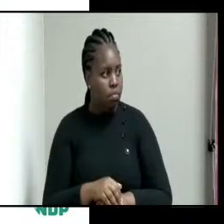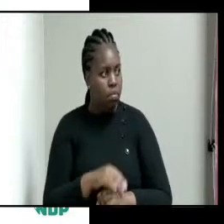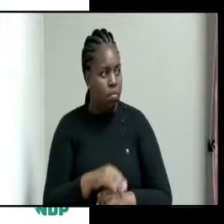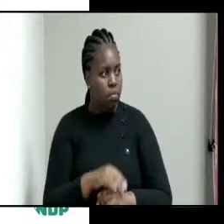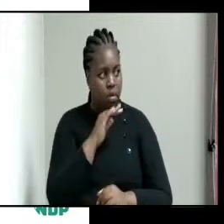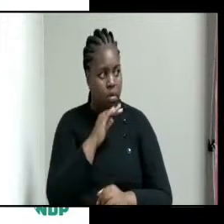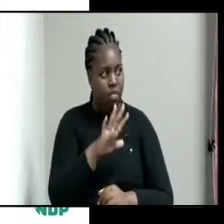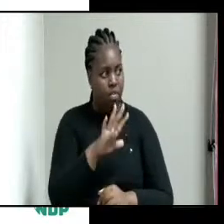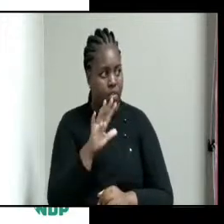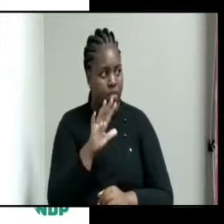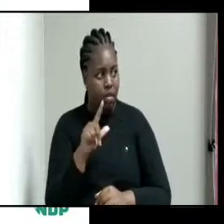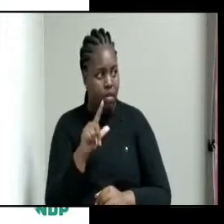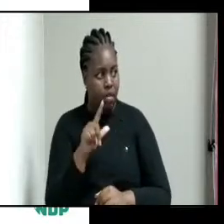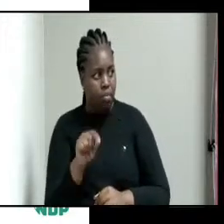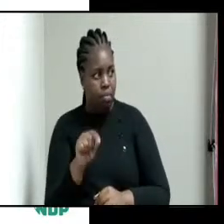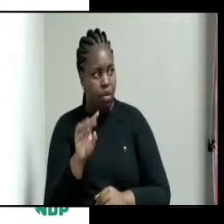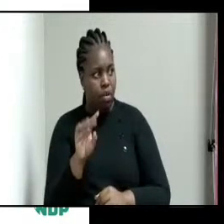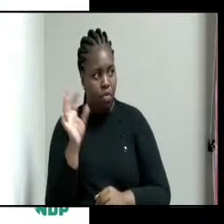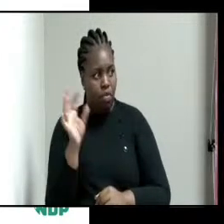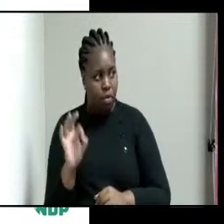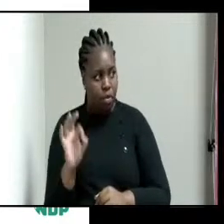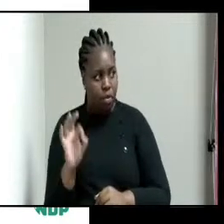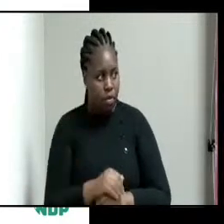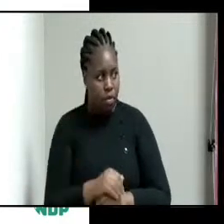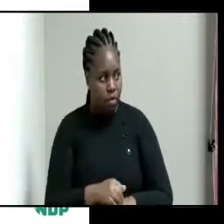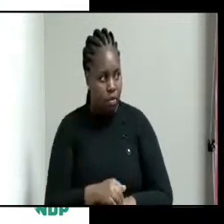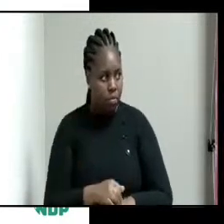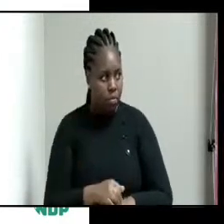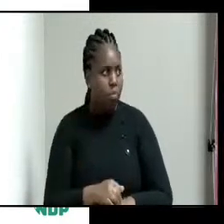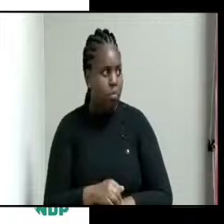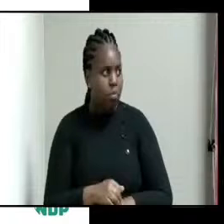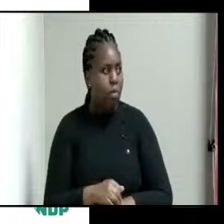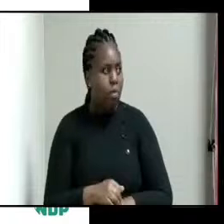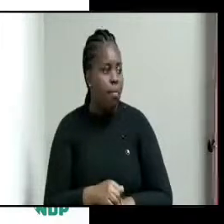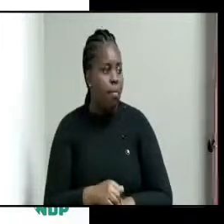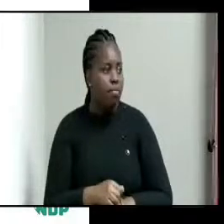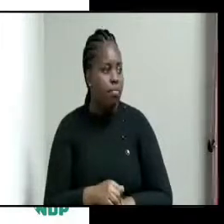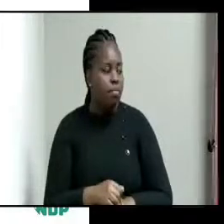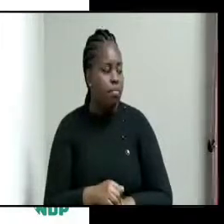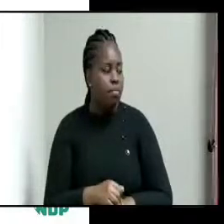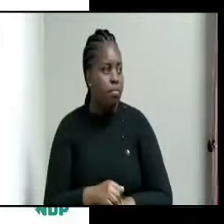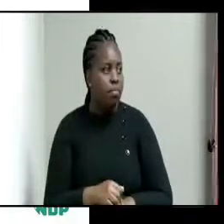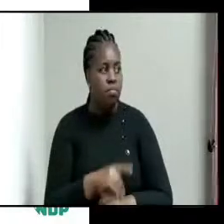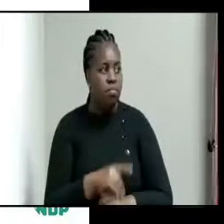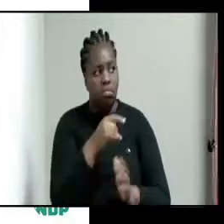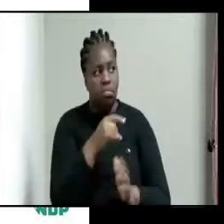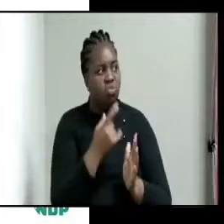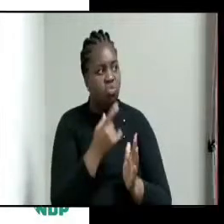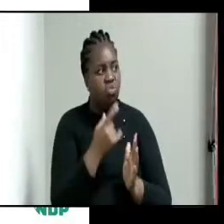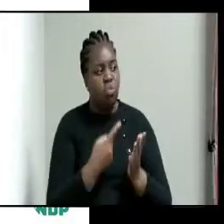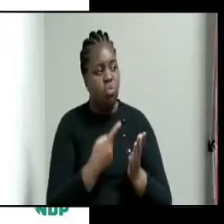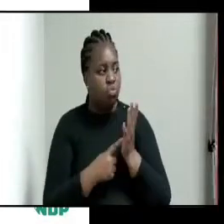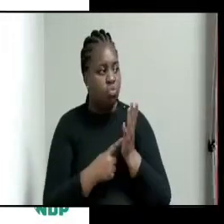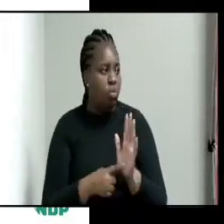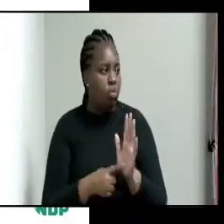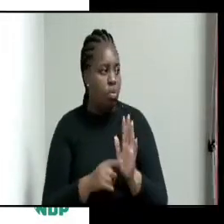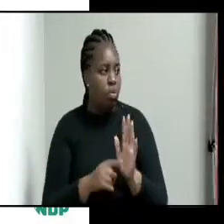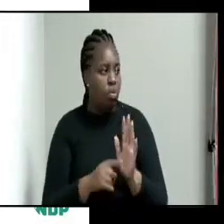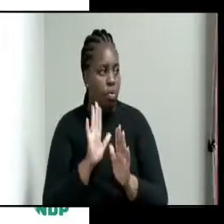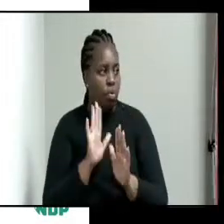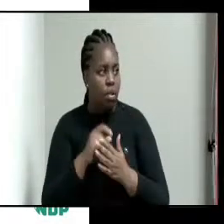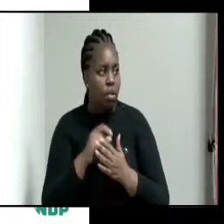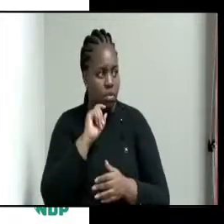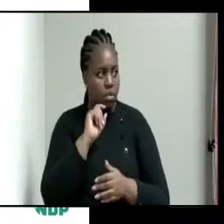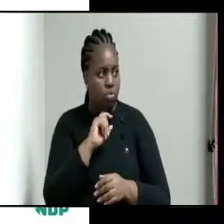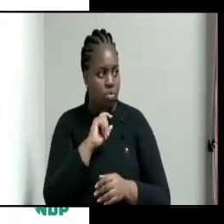it's 57.4% in South Africa. So here is just to show across all